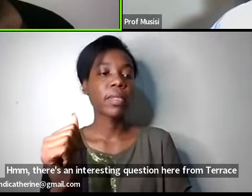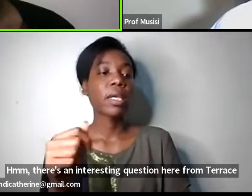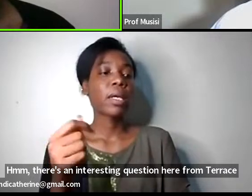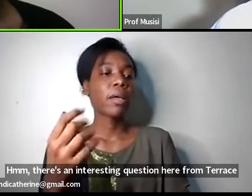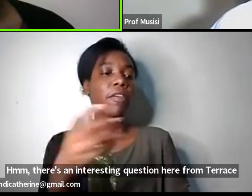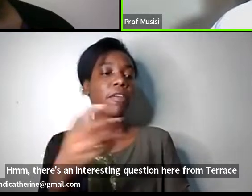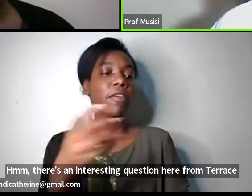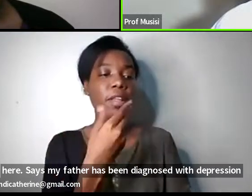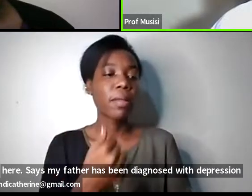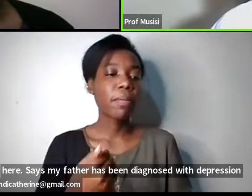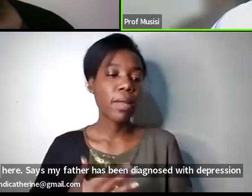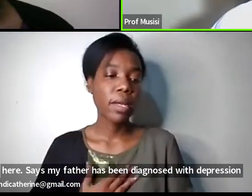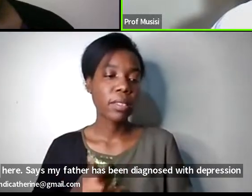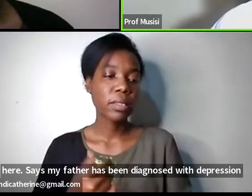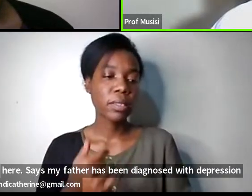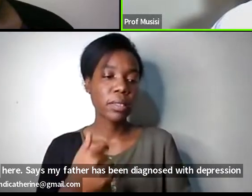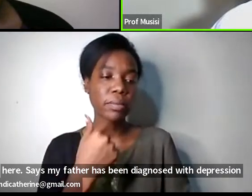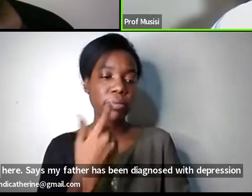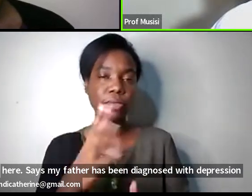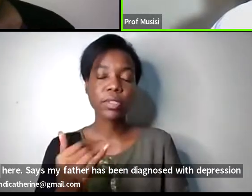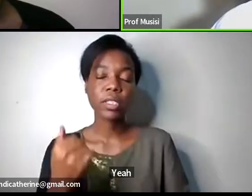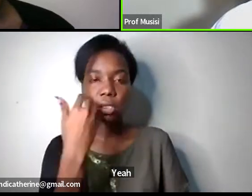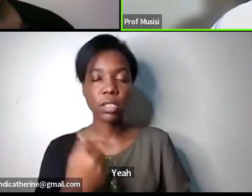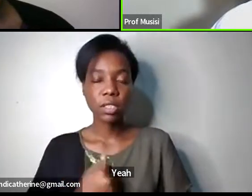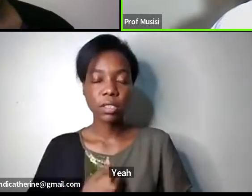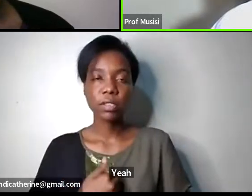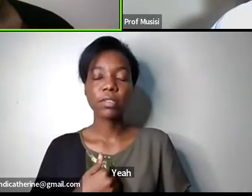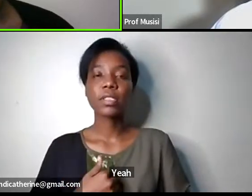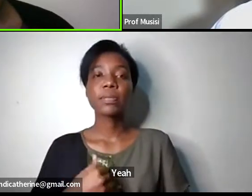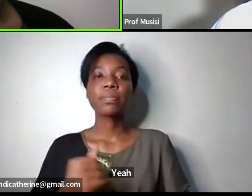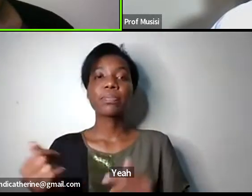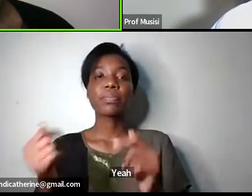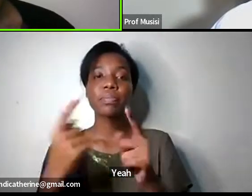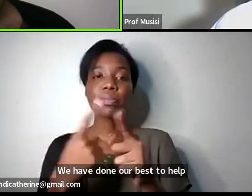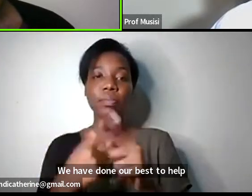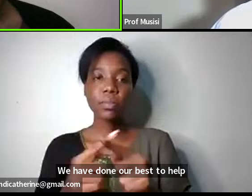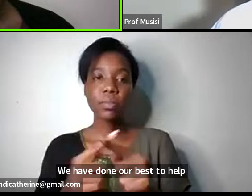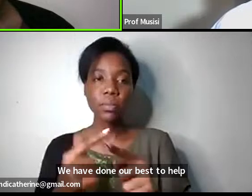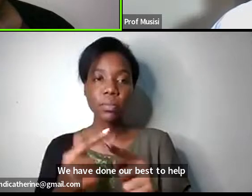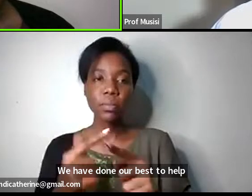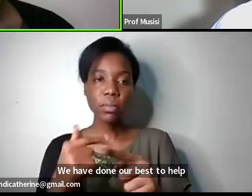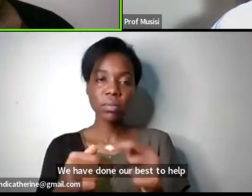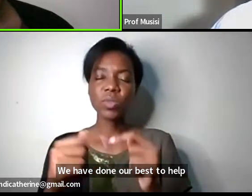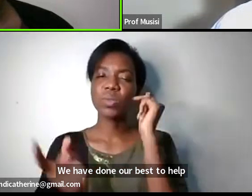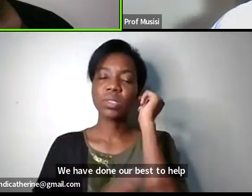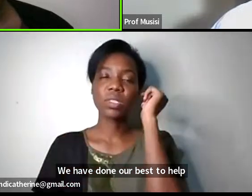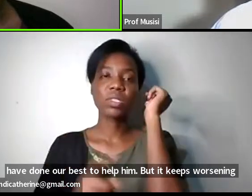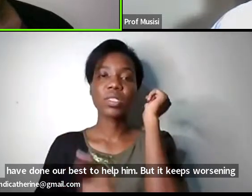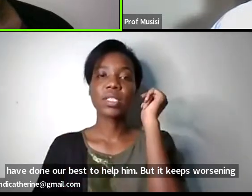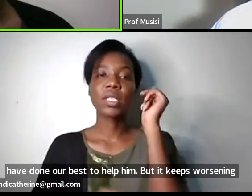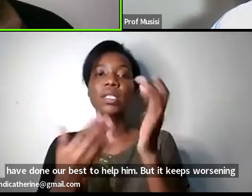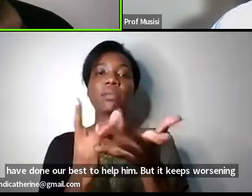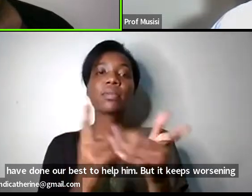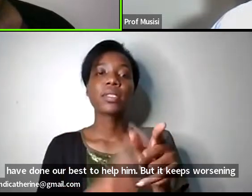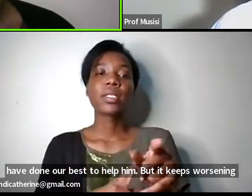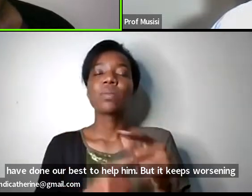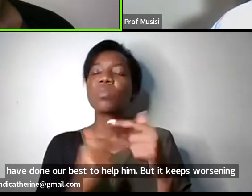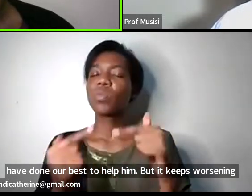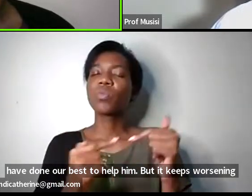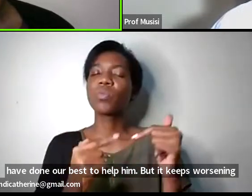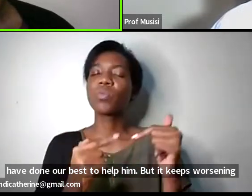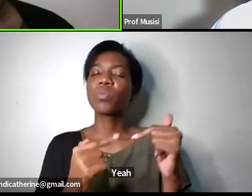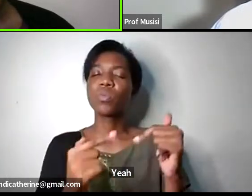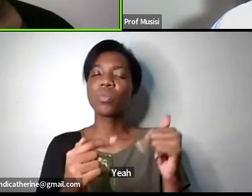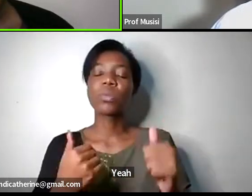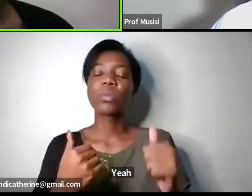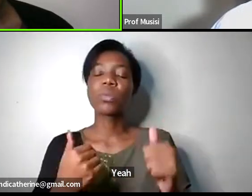depression. We have done our best to help him, but it keeps worsening. At times, he is violent.